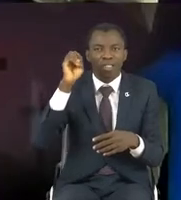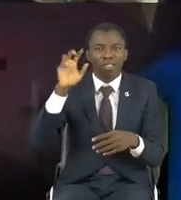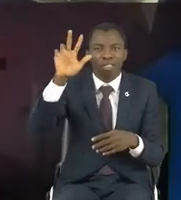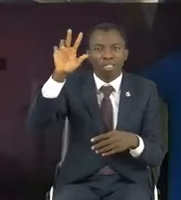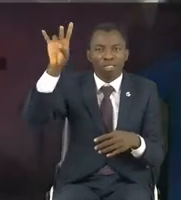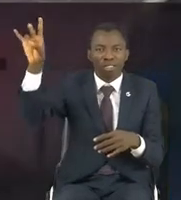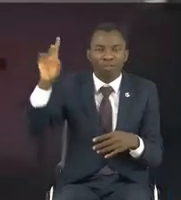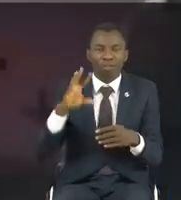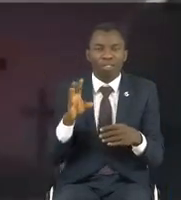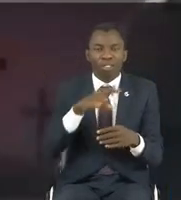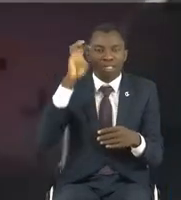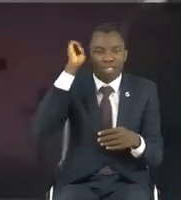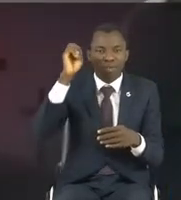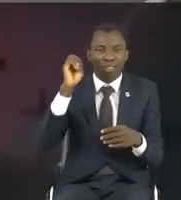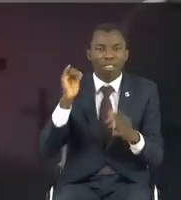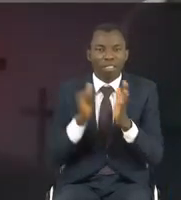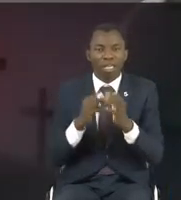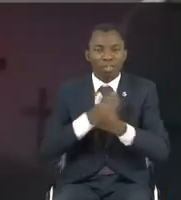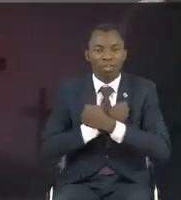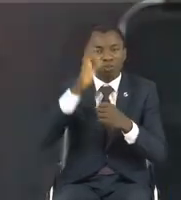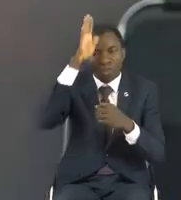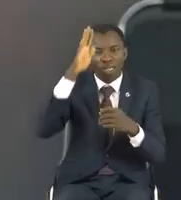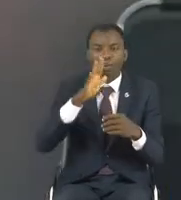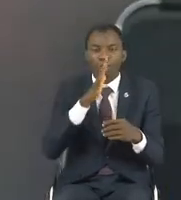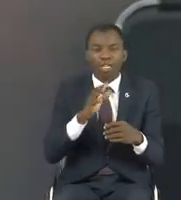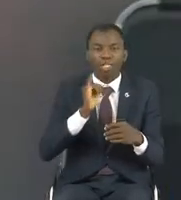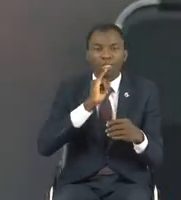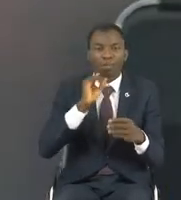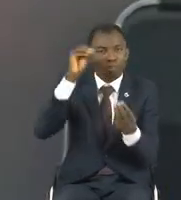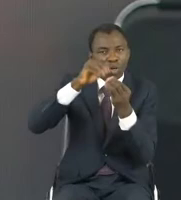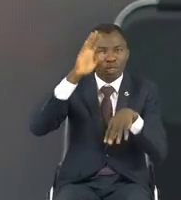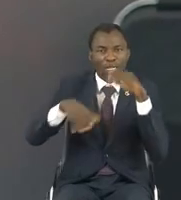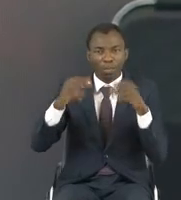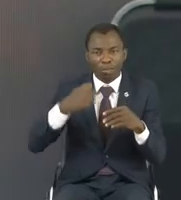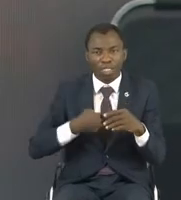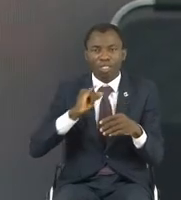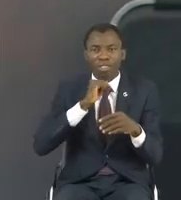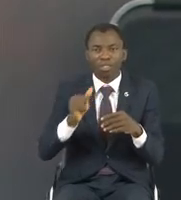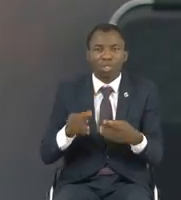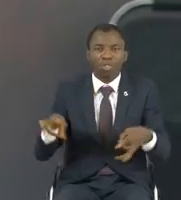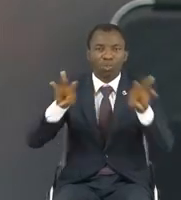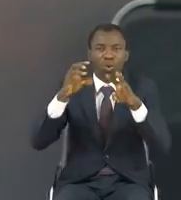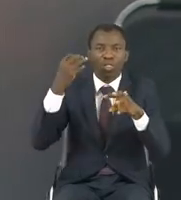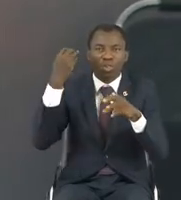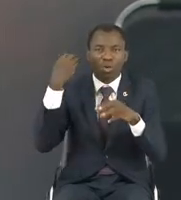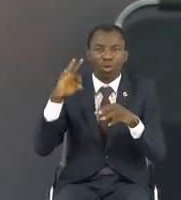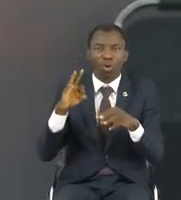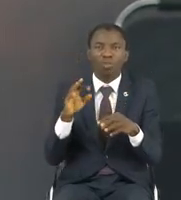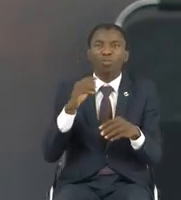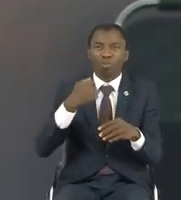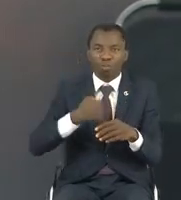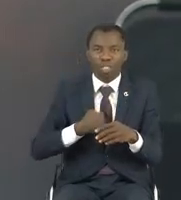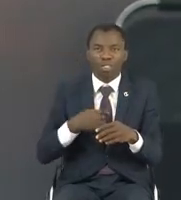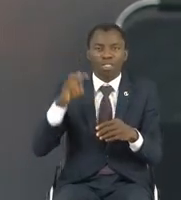mother more than me is not worthy of me. And he that loveth